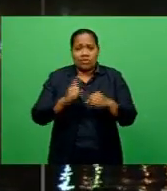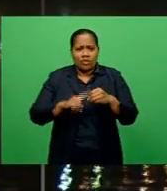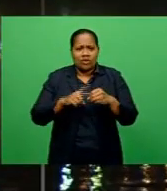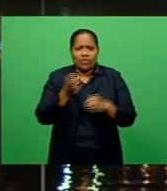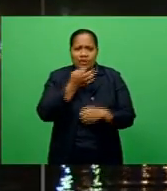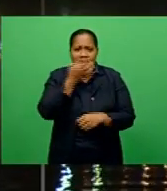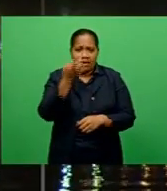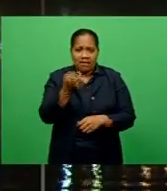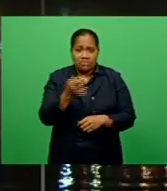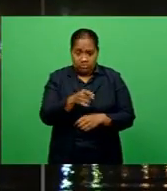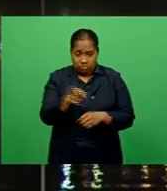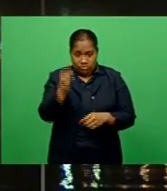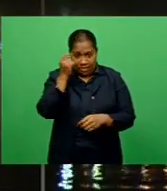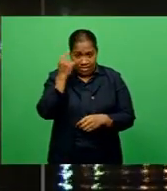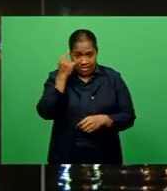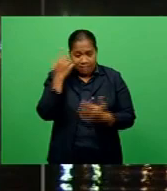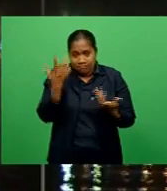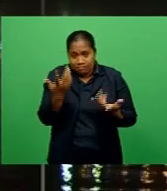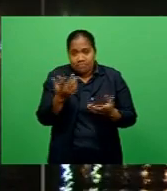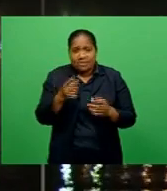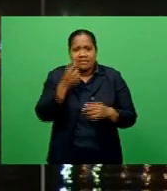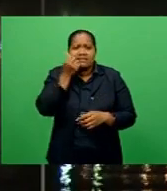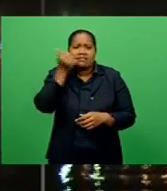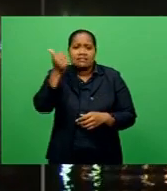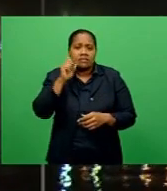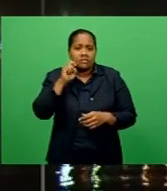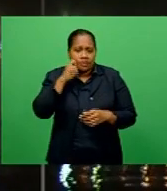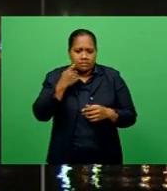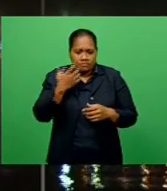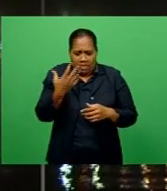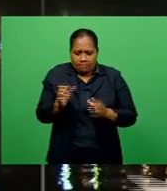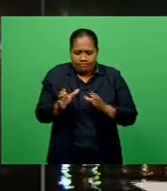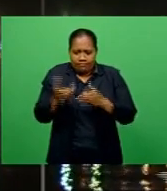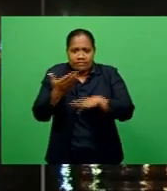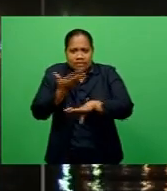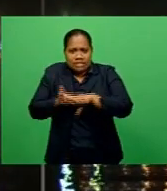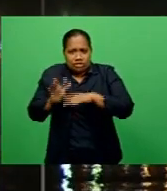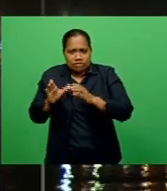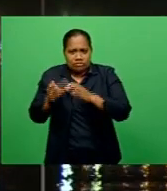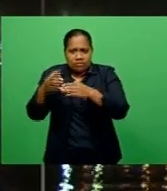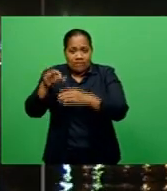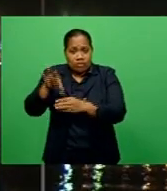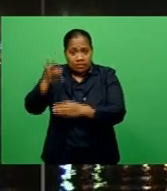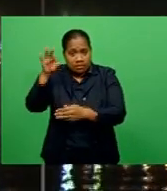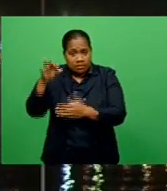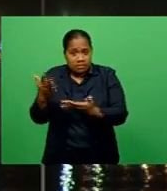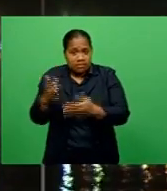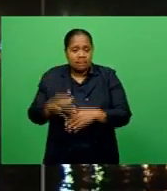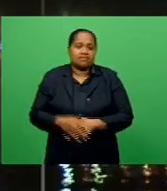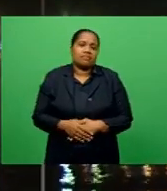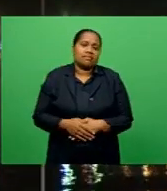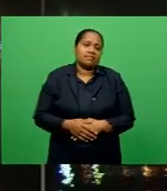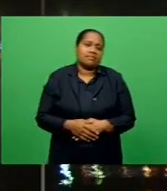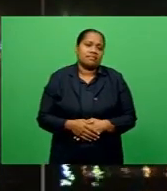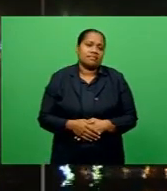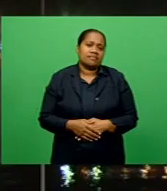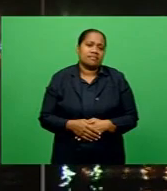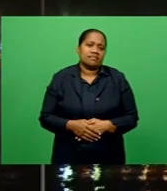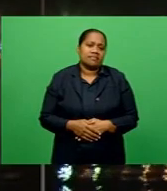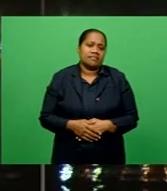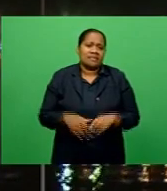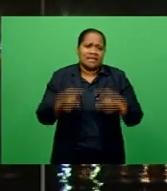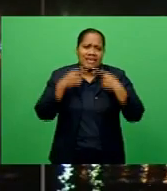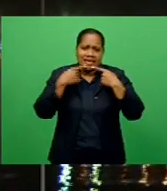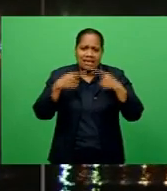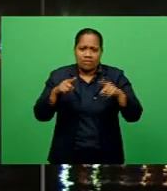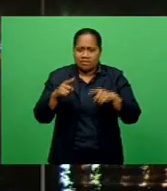asked, do you think Sitiveni Rambuka will form a new party for the next general election? And even before the poll was over, he announced earlier in